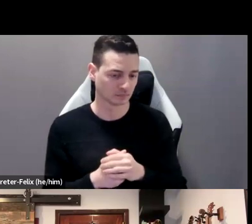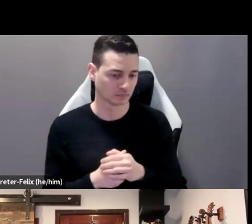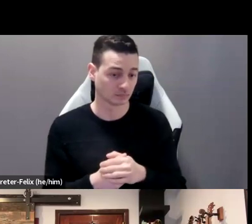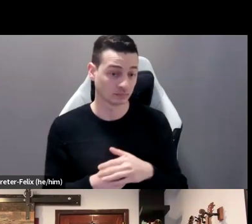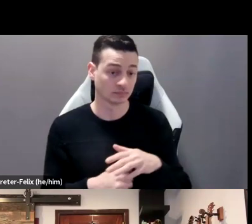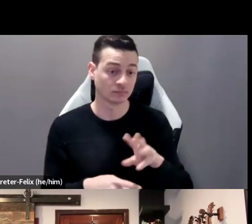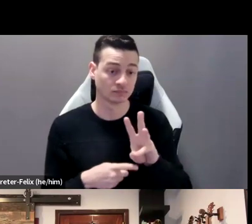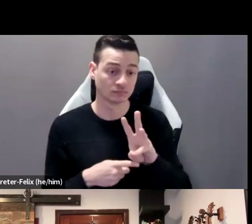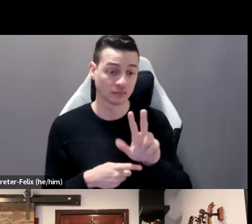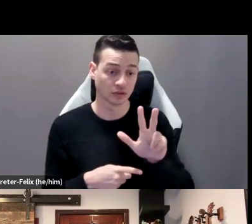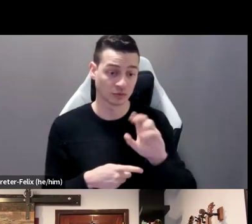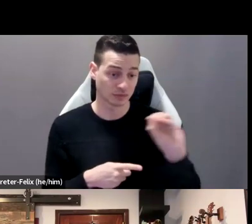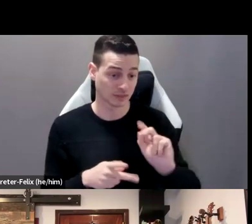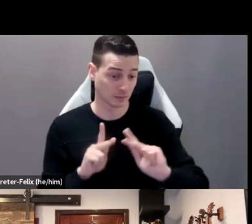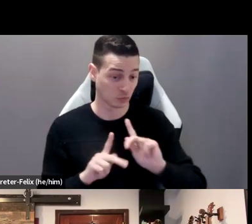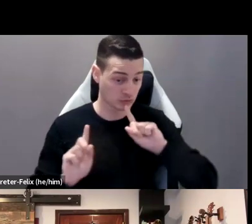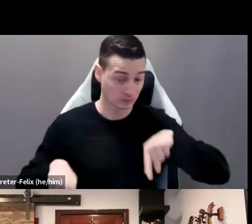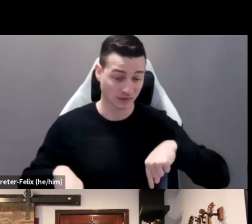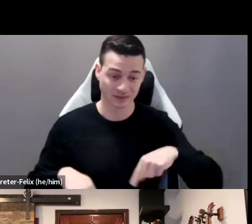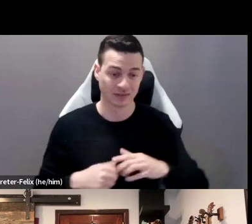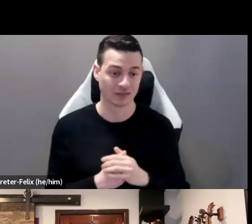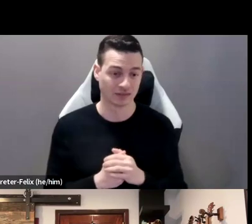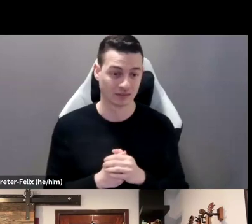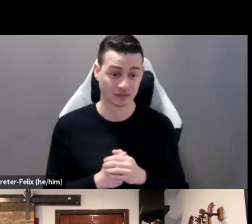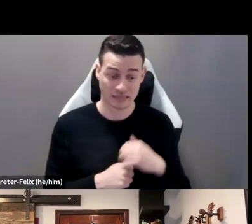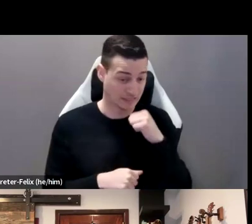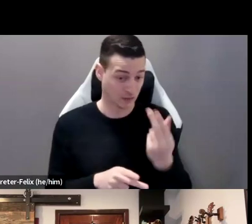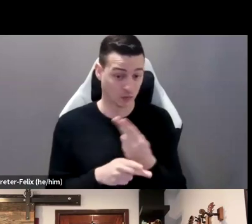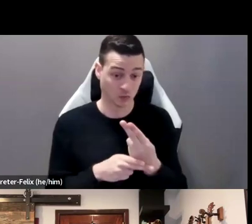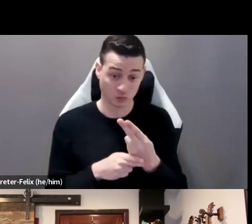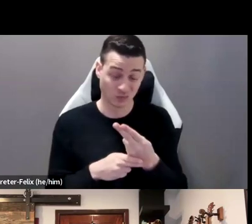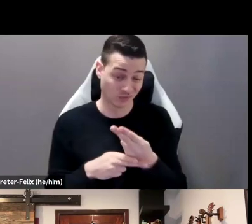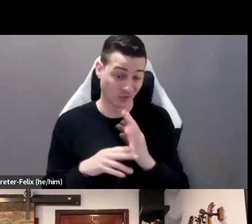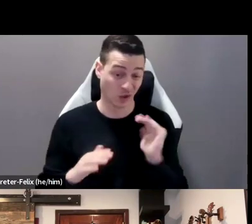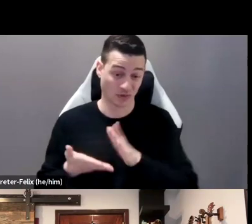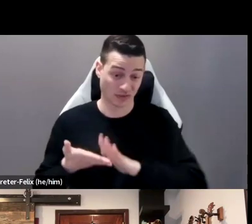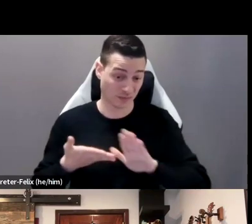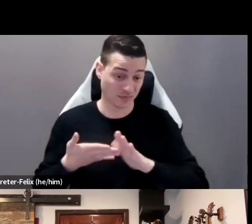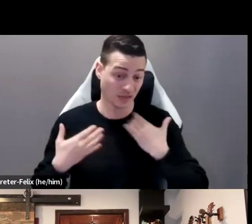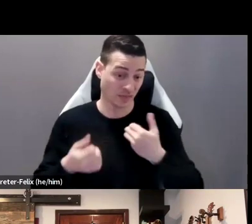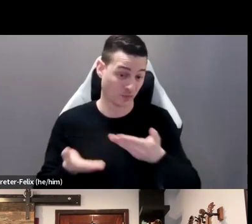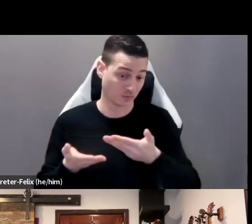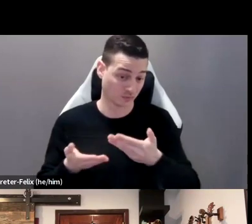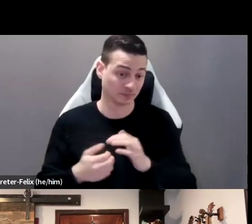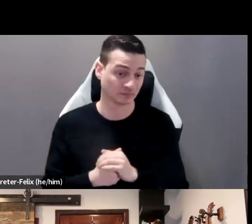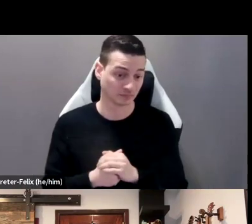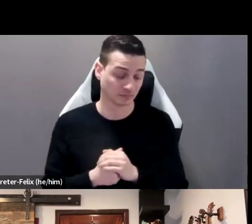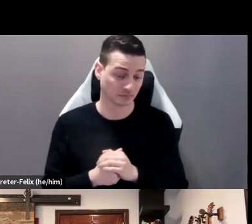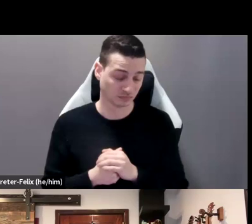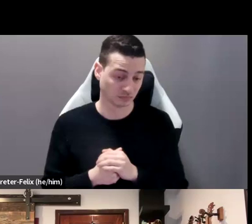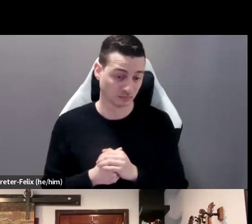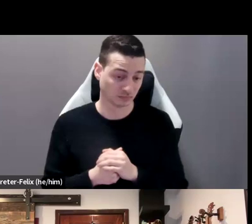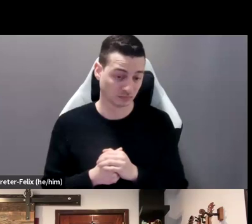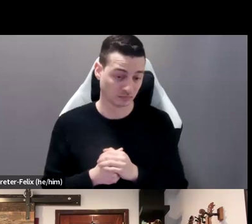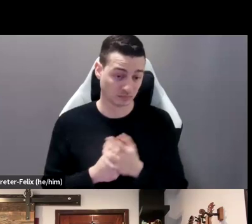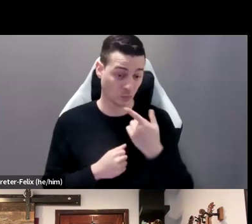63% of people who responded didn't use campus health services, and we only are measuring within the